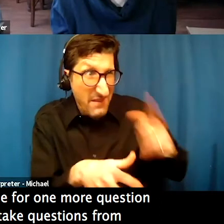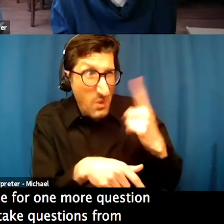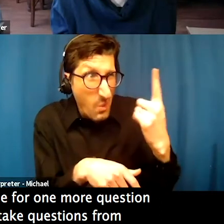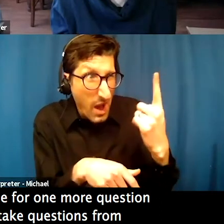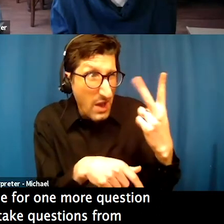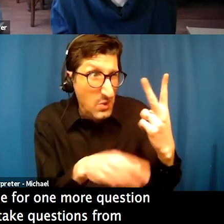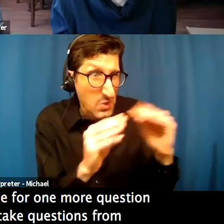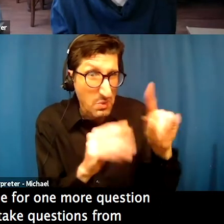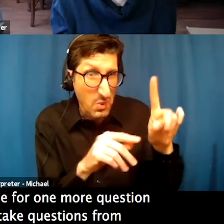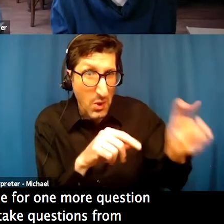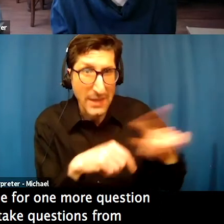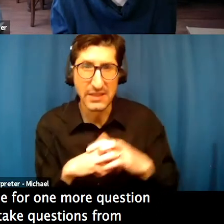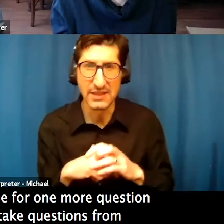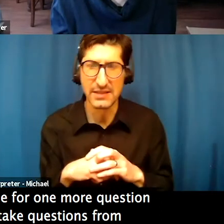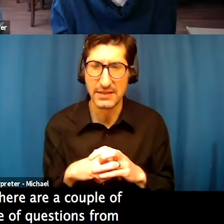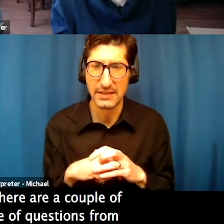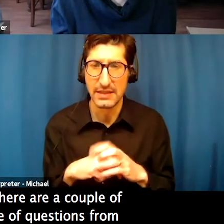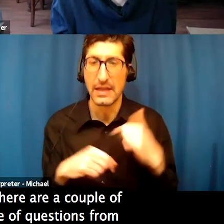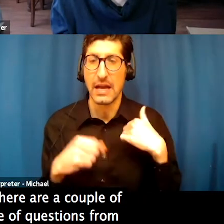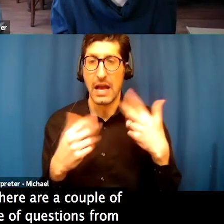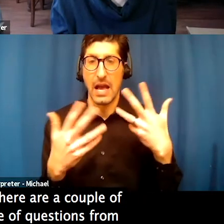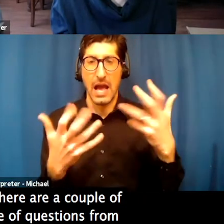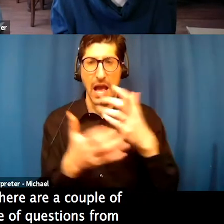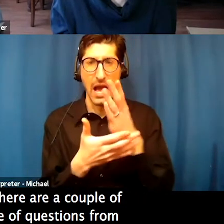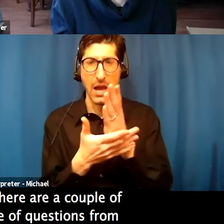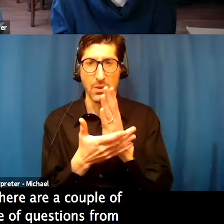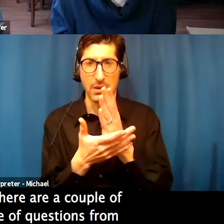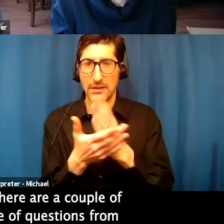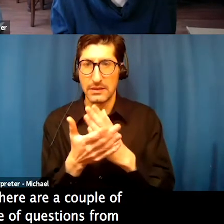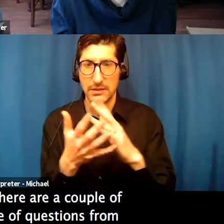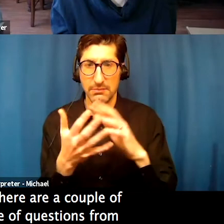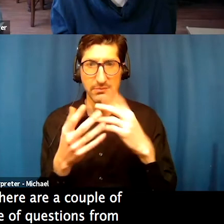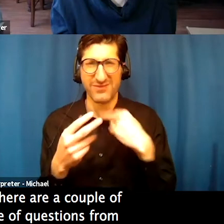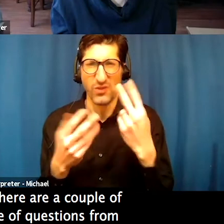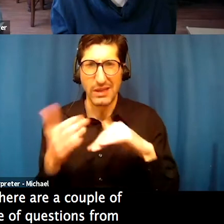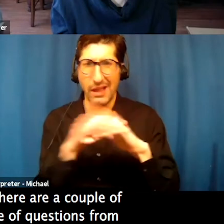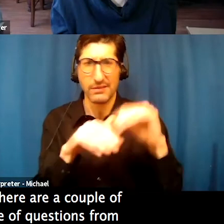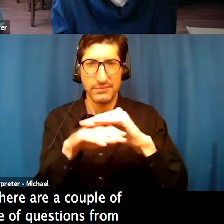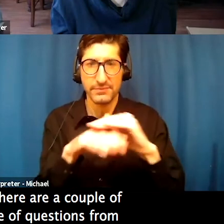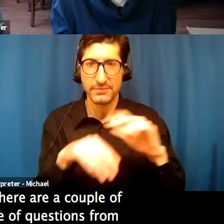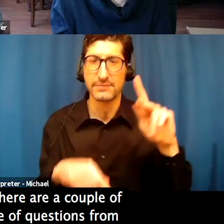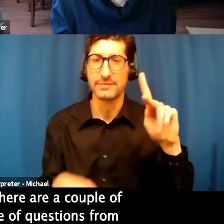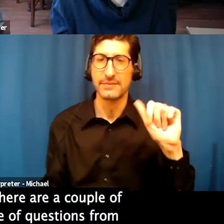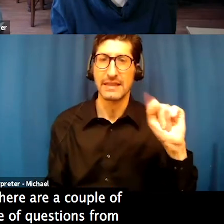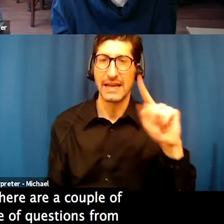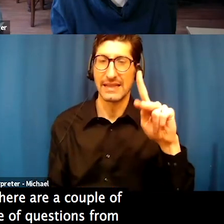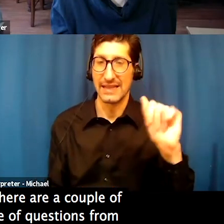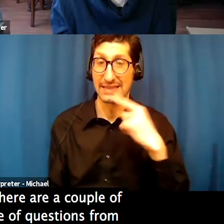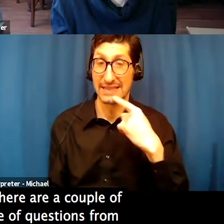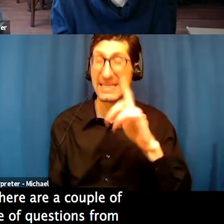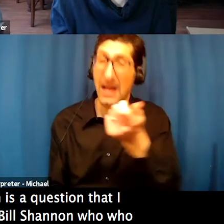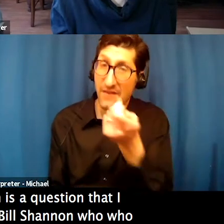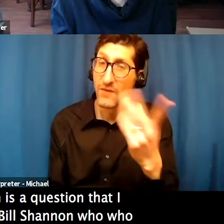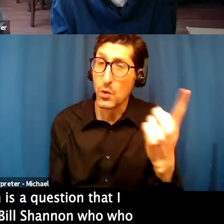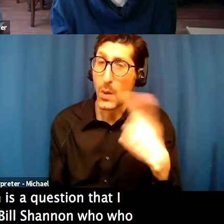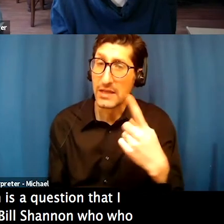want to take questions from, from, there are a couple of, here I am. There are a couple of questions,